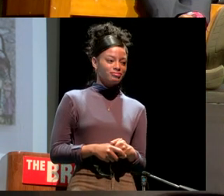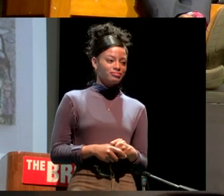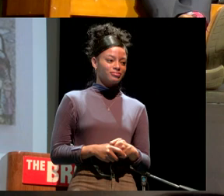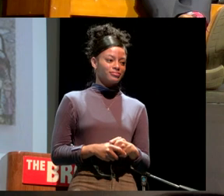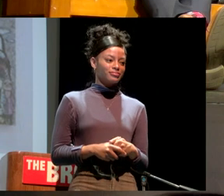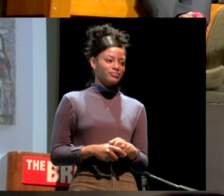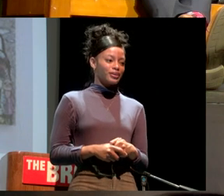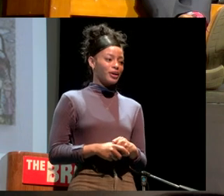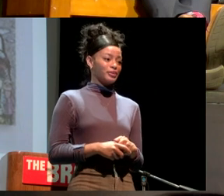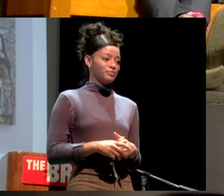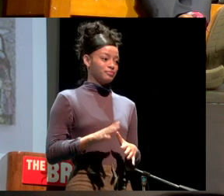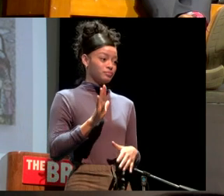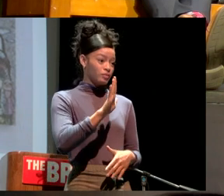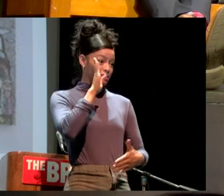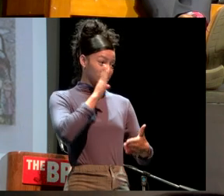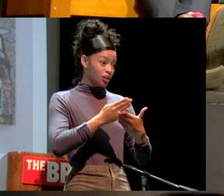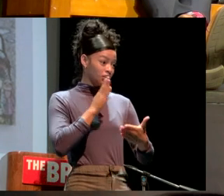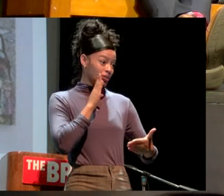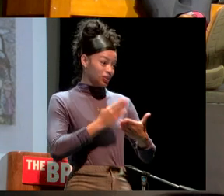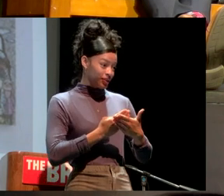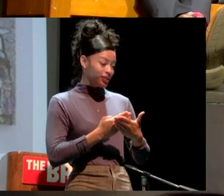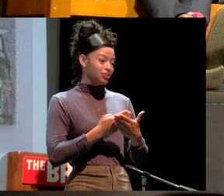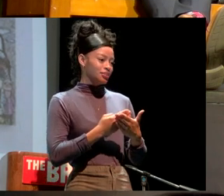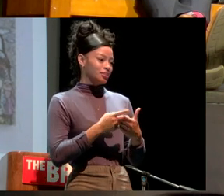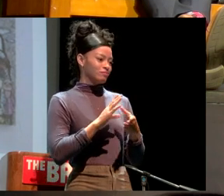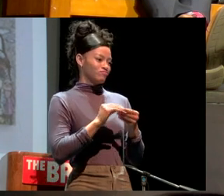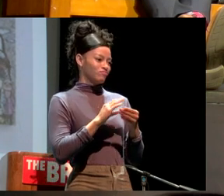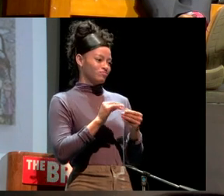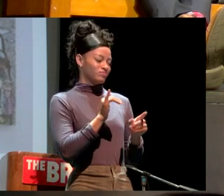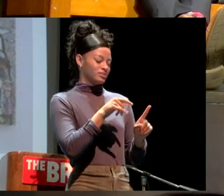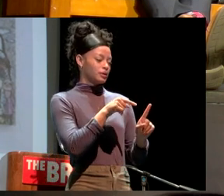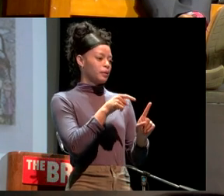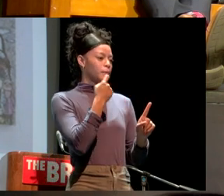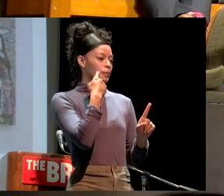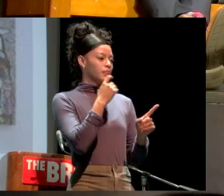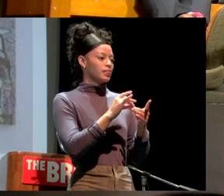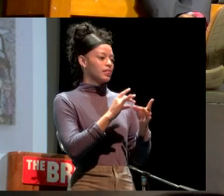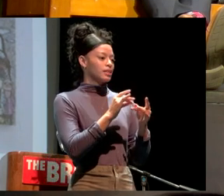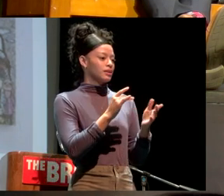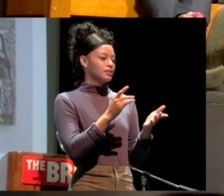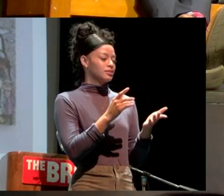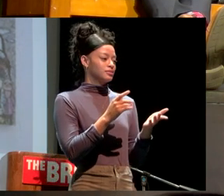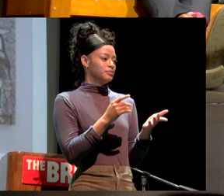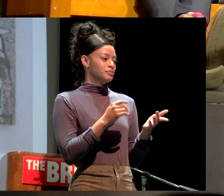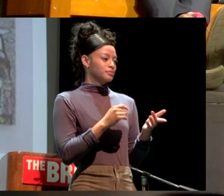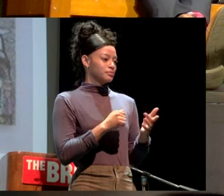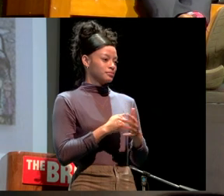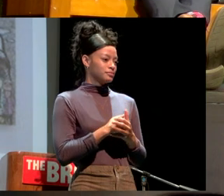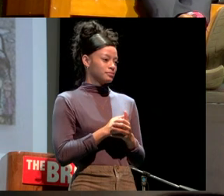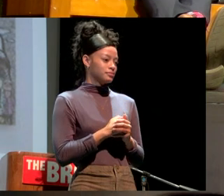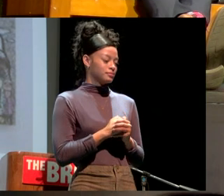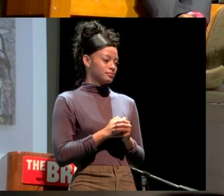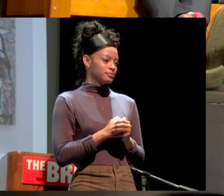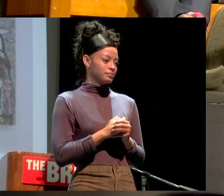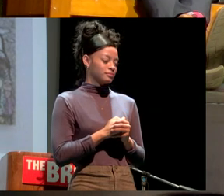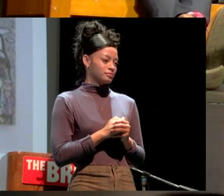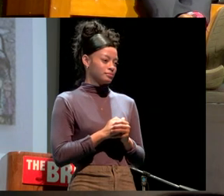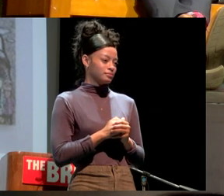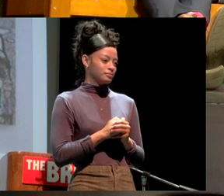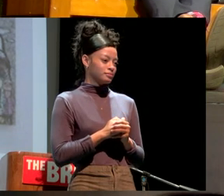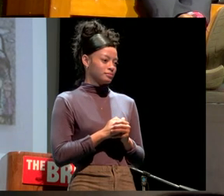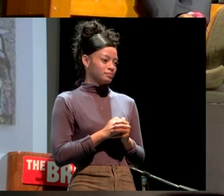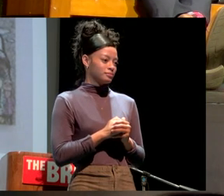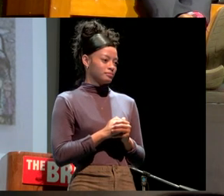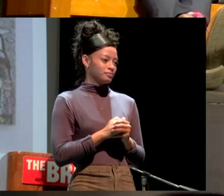and your daughter in your artwork making process, it seems like, has there been a